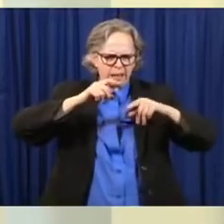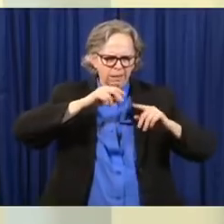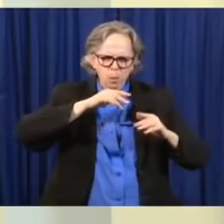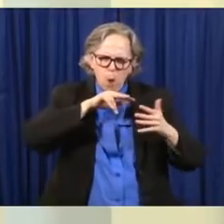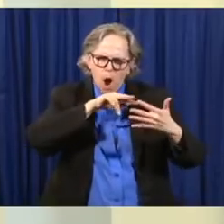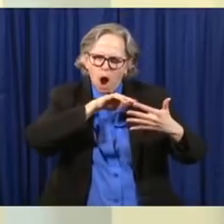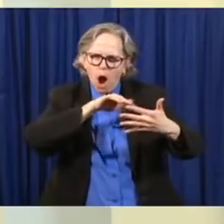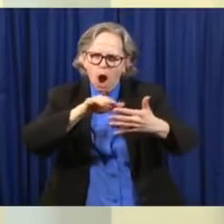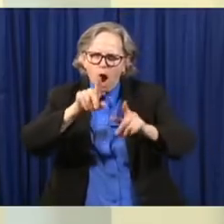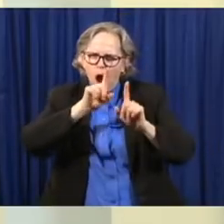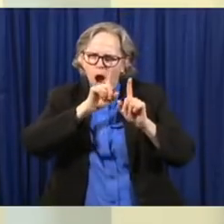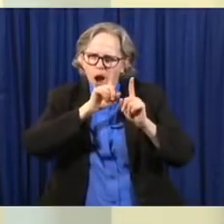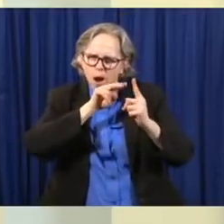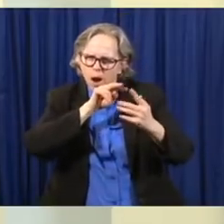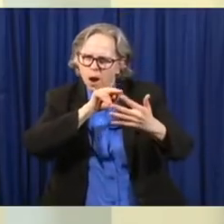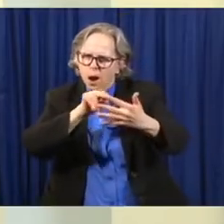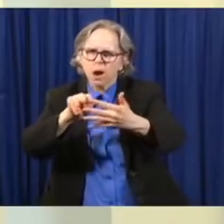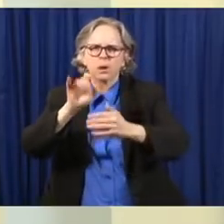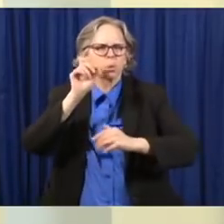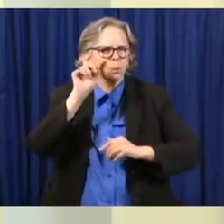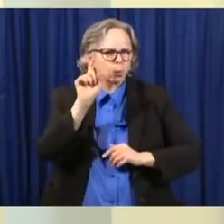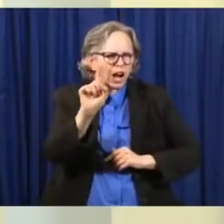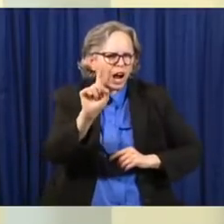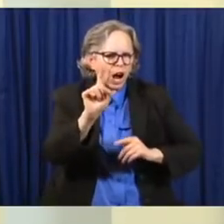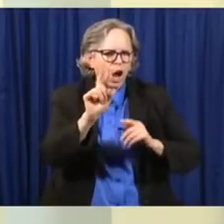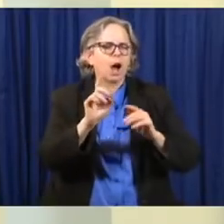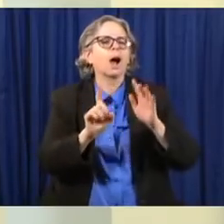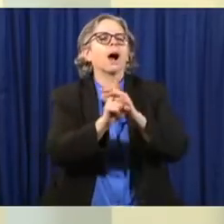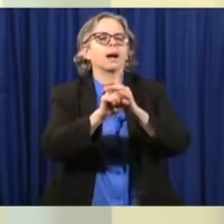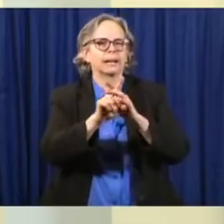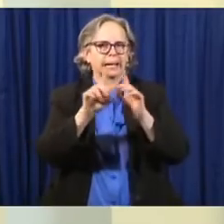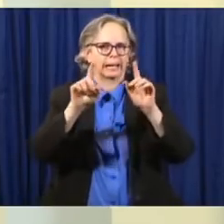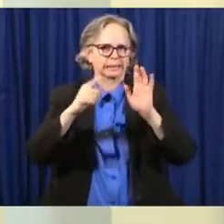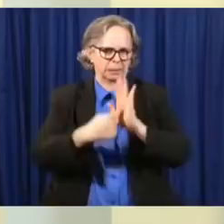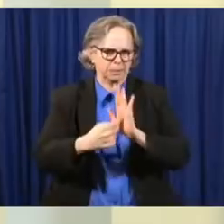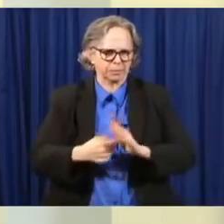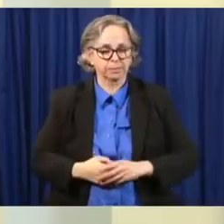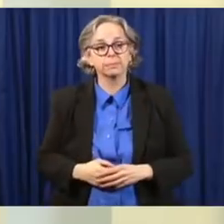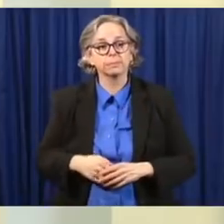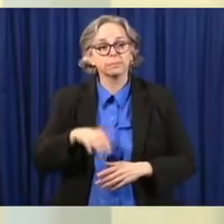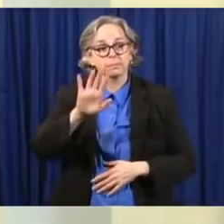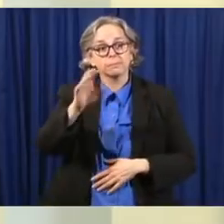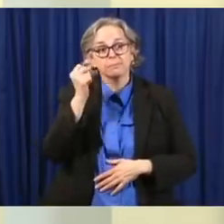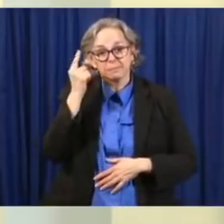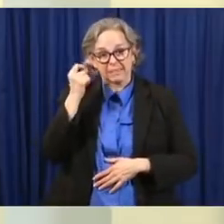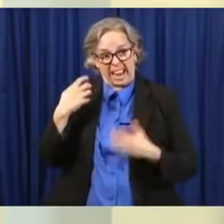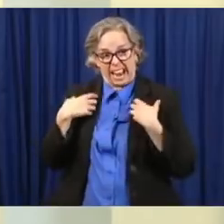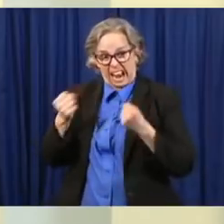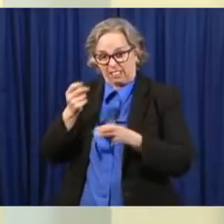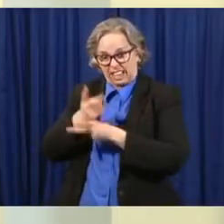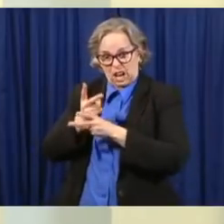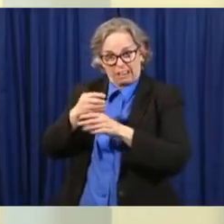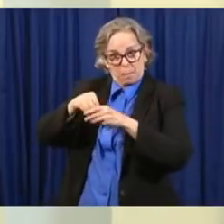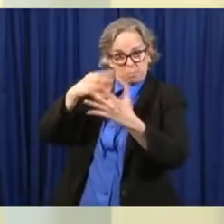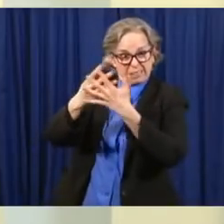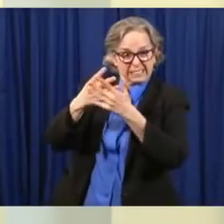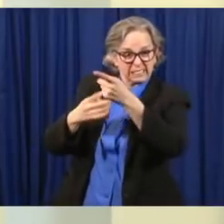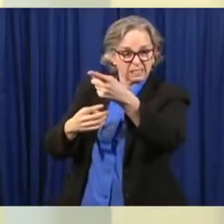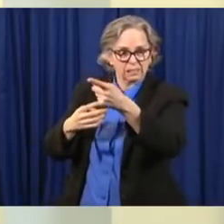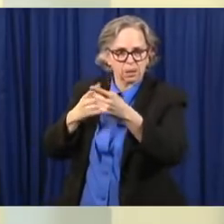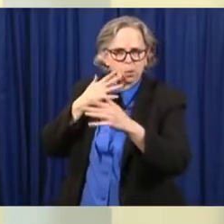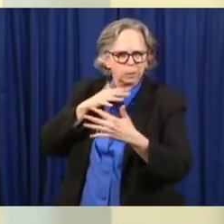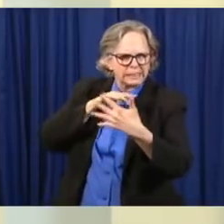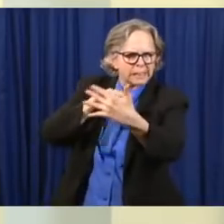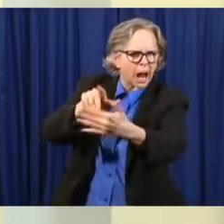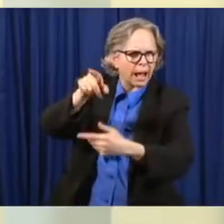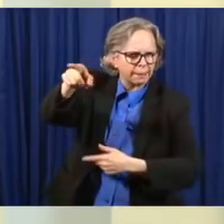carefully, through the healthcare system in the prison that tells you a bigger story. And of course, we don't have tons of testing to be saying over